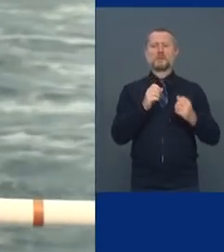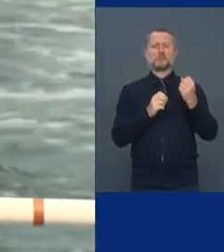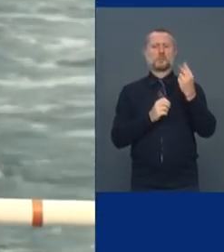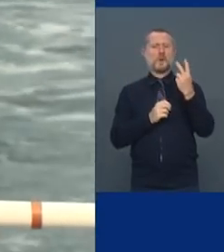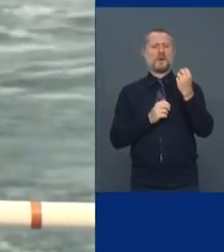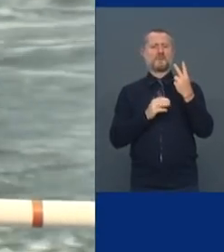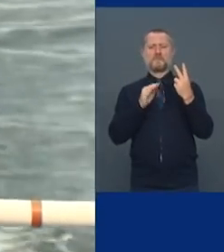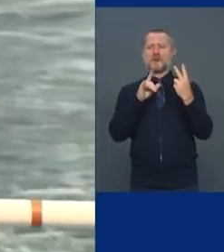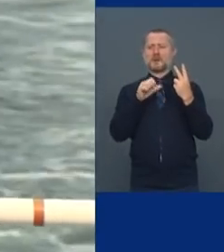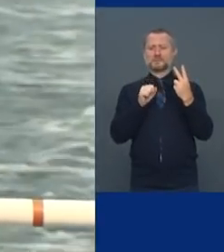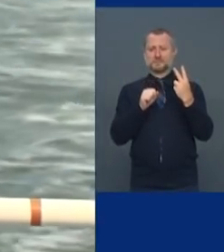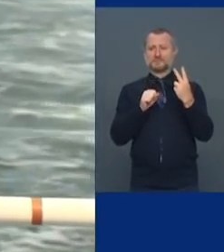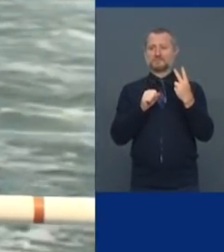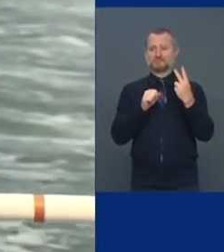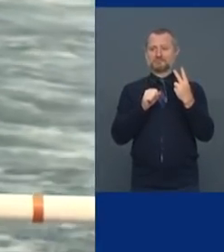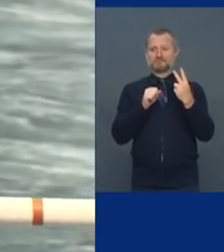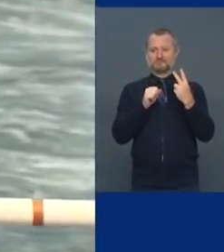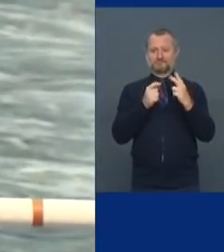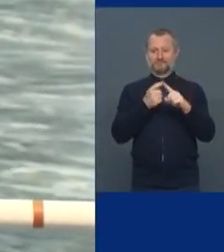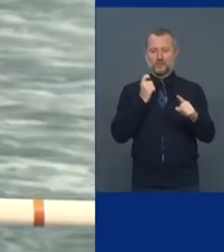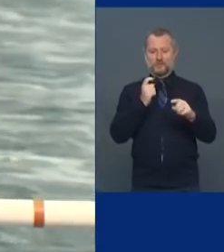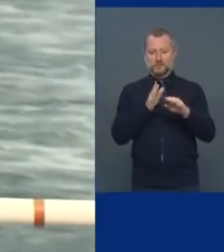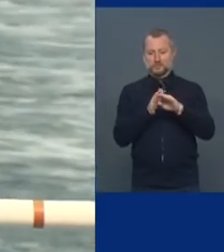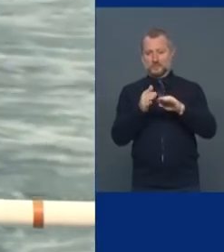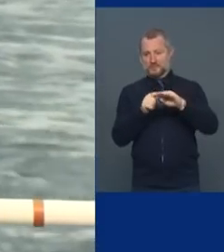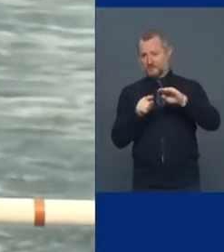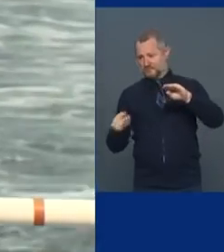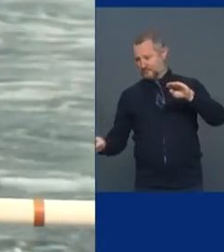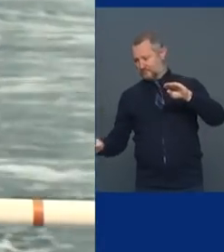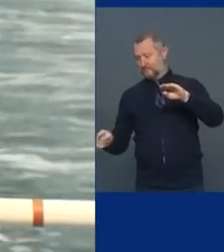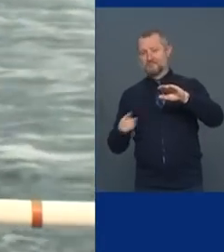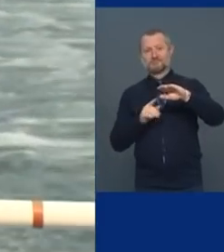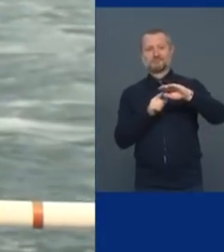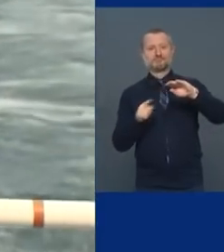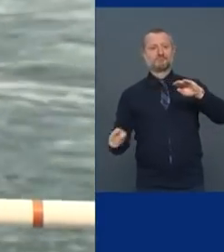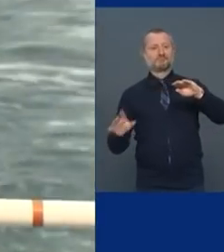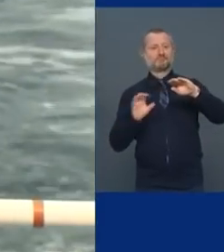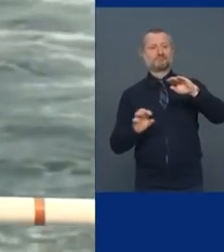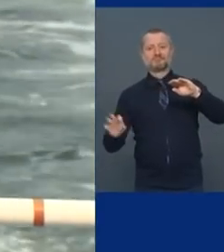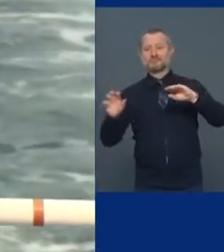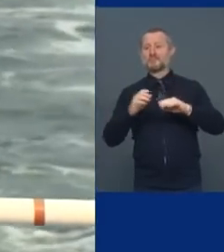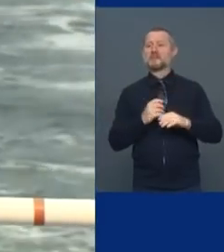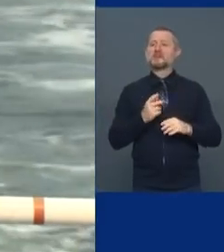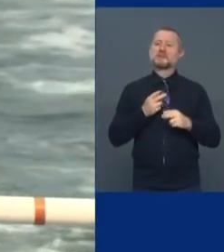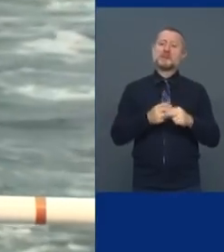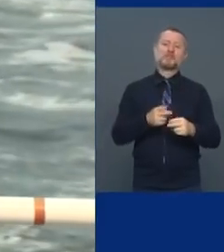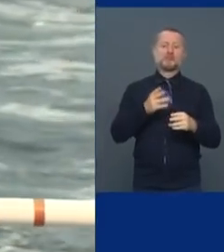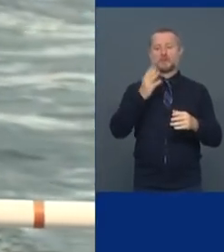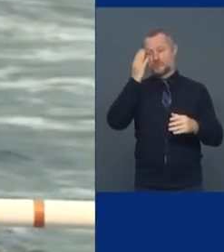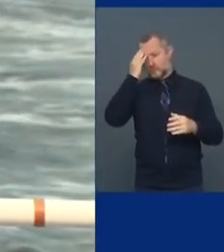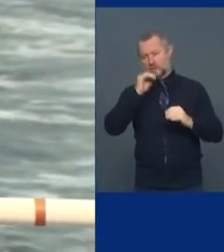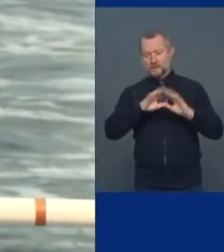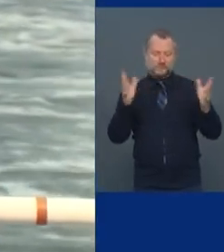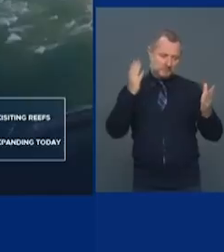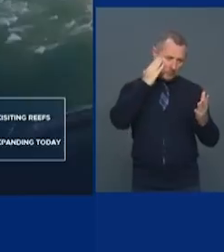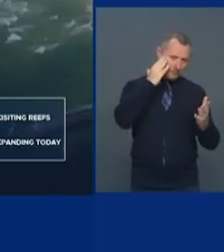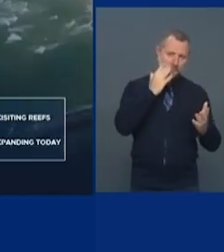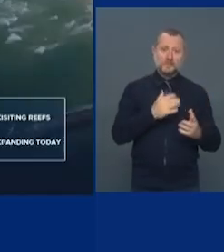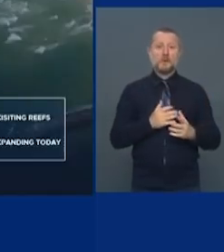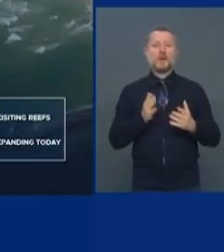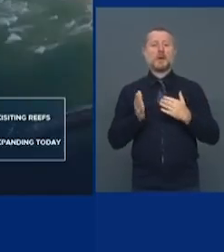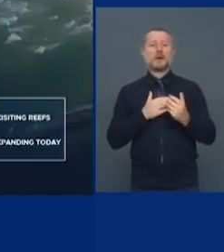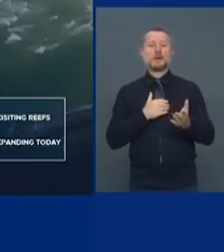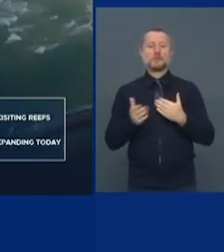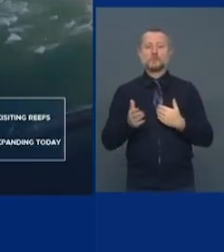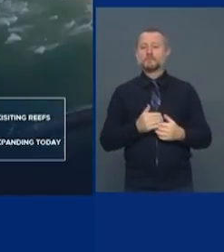12 miles offshore. So some of these have intricate names, some are very descriptive, but we're focused on all of them.